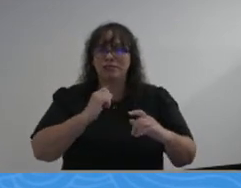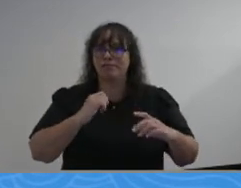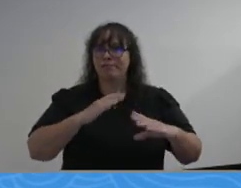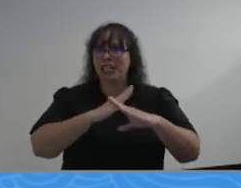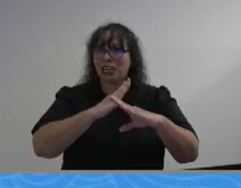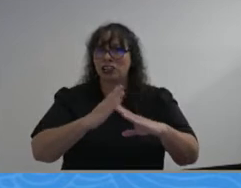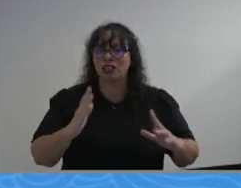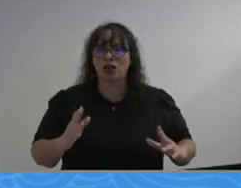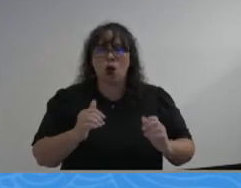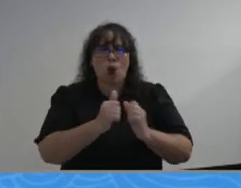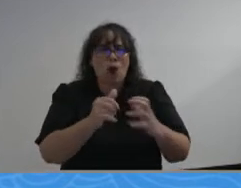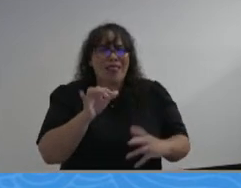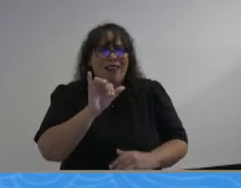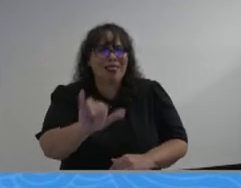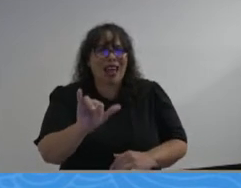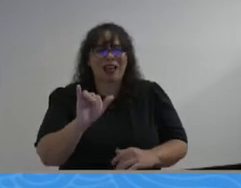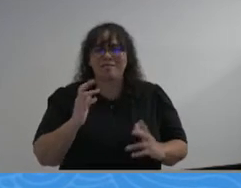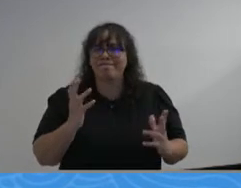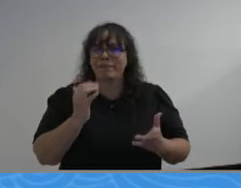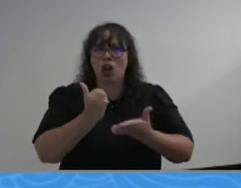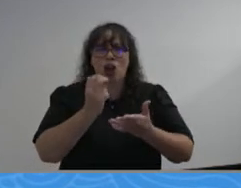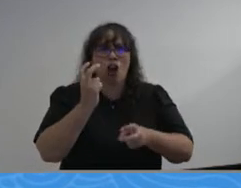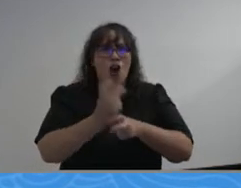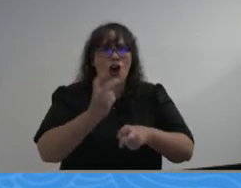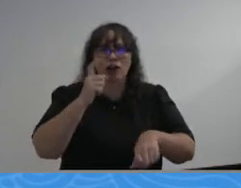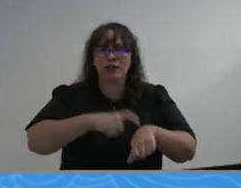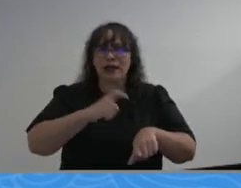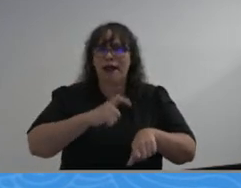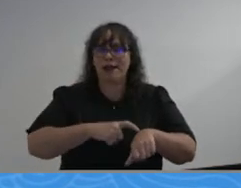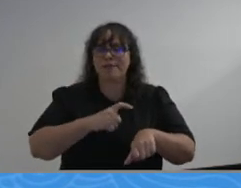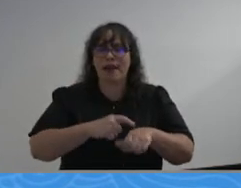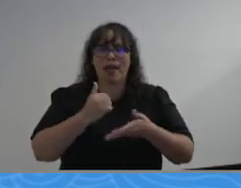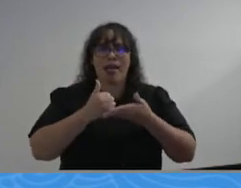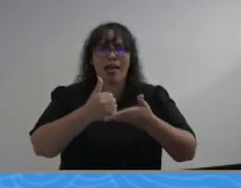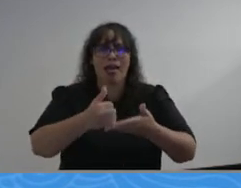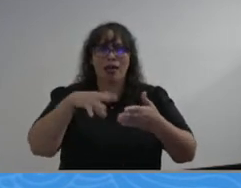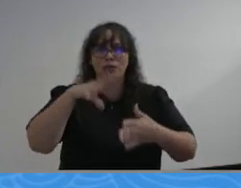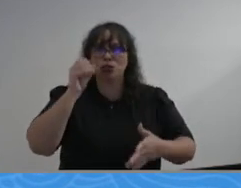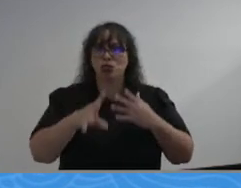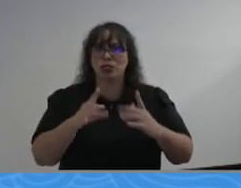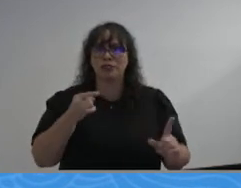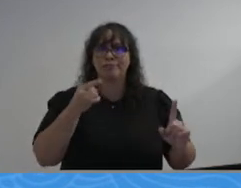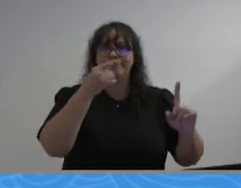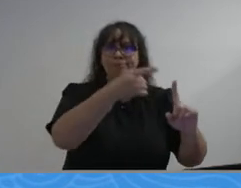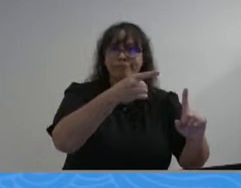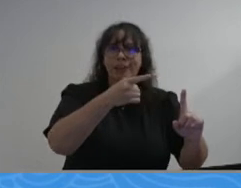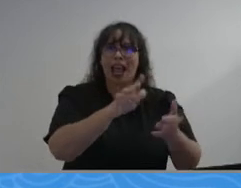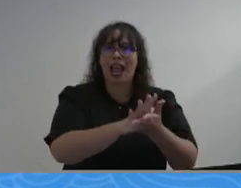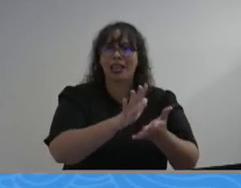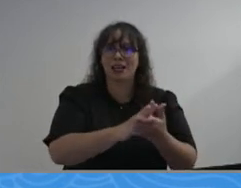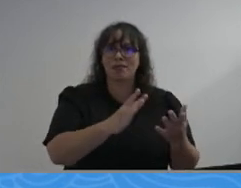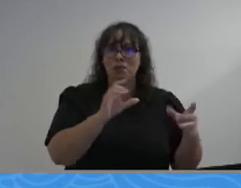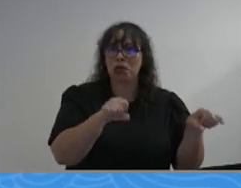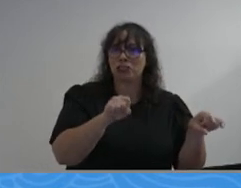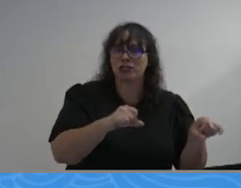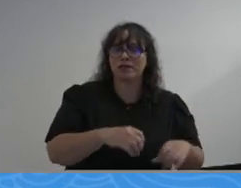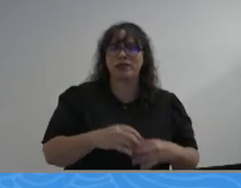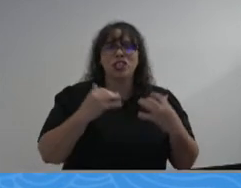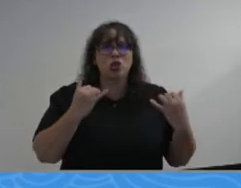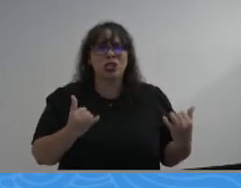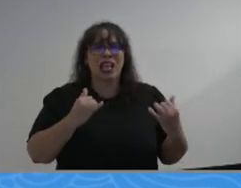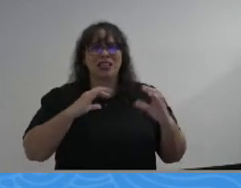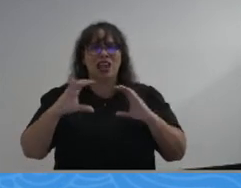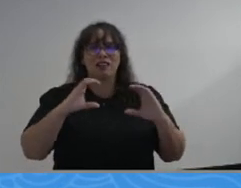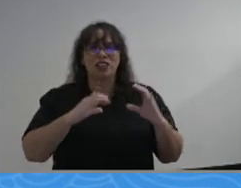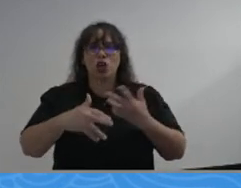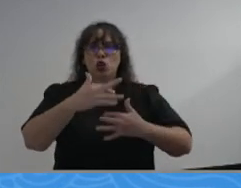fundamental pieces being in place, you're going to have a hard time helping students reach their academic potential. So that's what today's conversation is about: social emotional learning. How do we help young